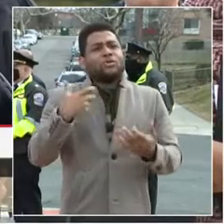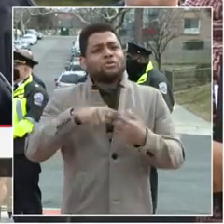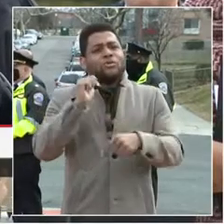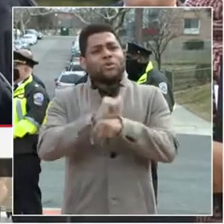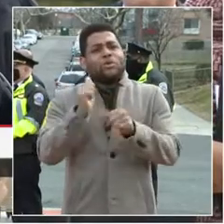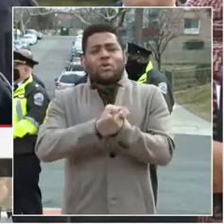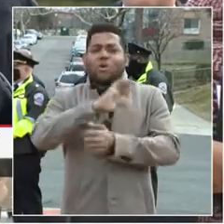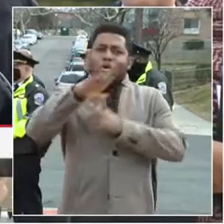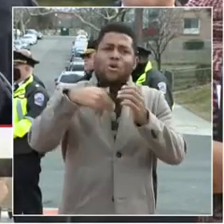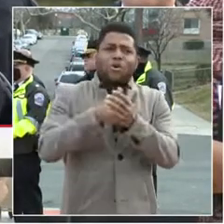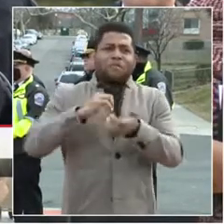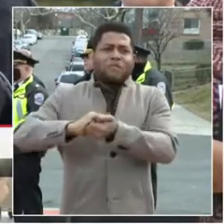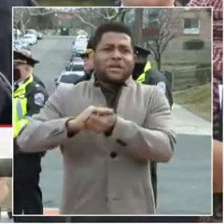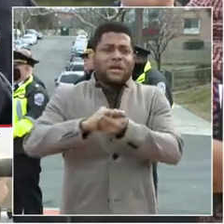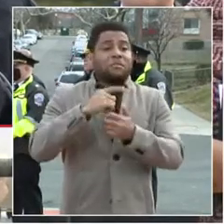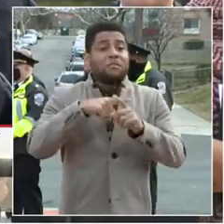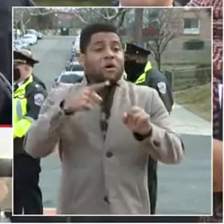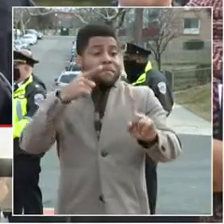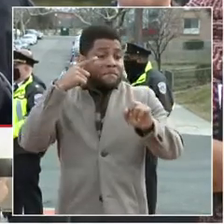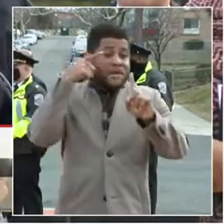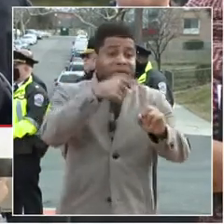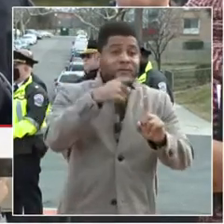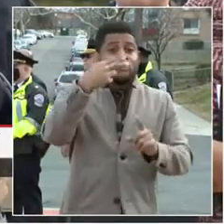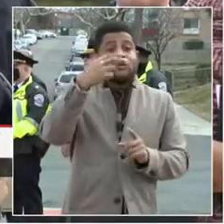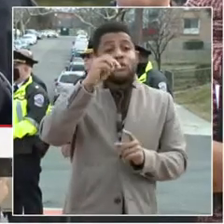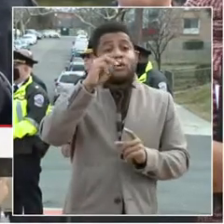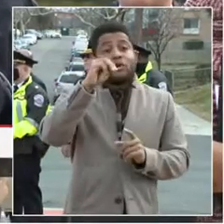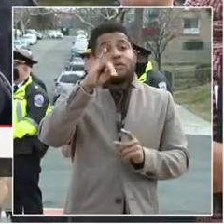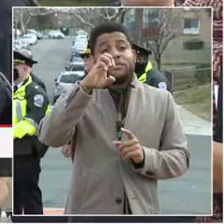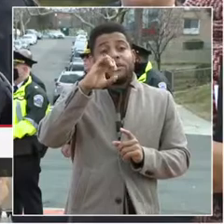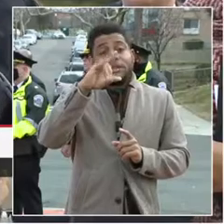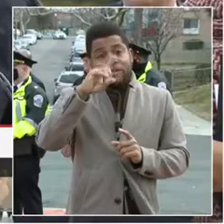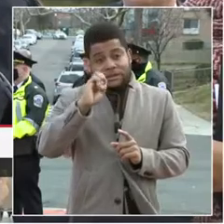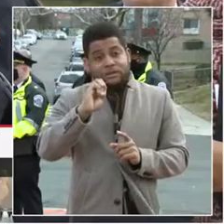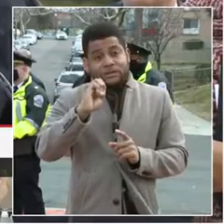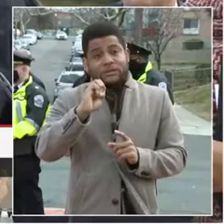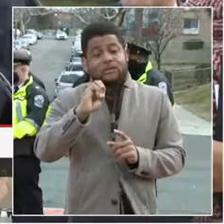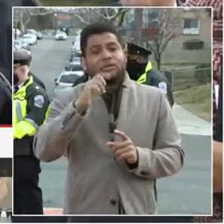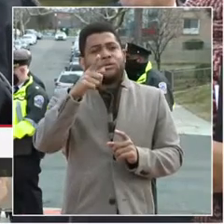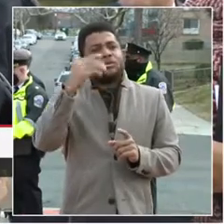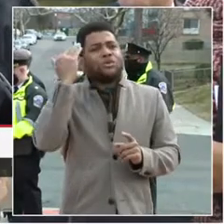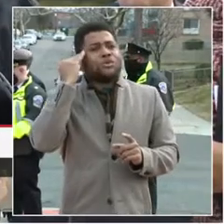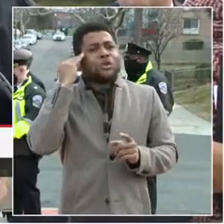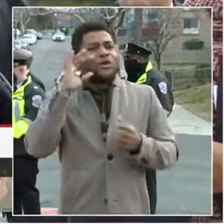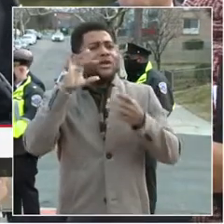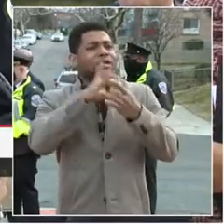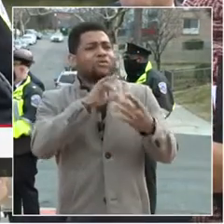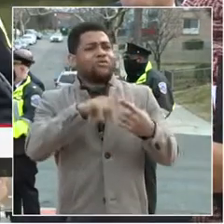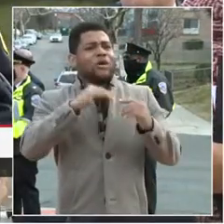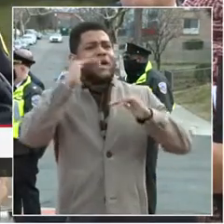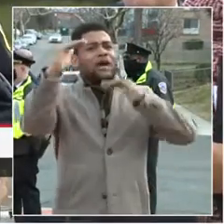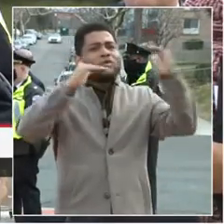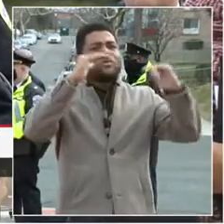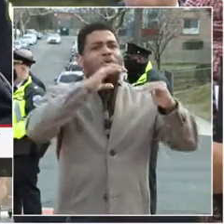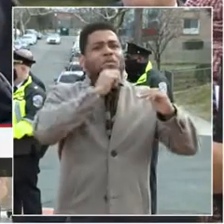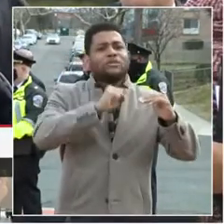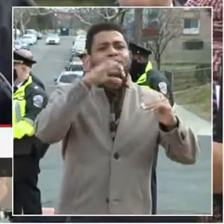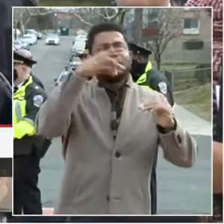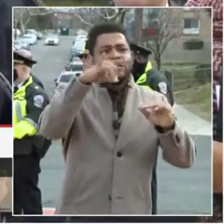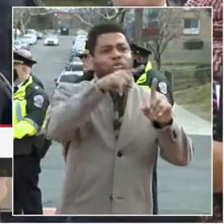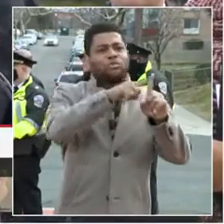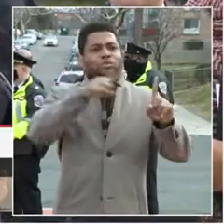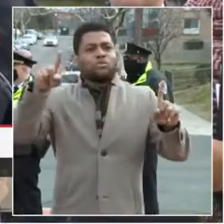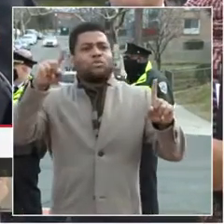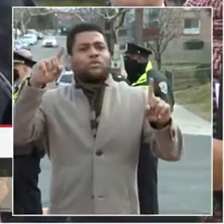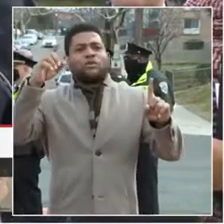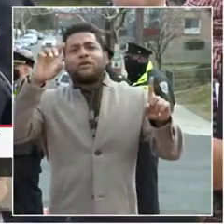homicides that we've seen in these areas, these are more adults between the ages of 18 and 24, sometimes 18 and 34, kind of